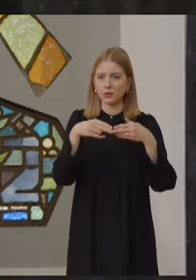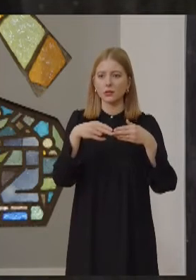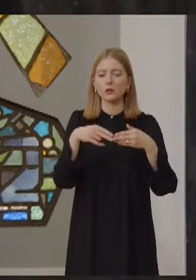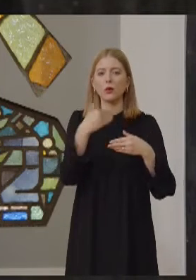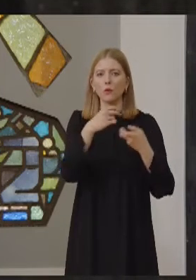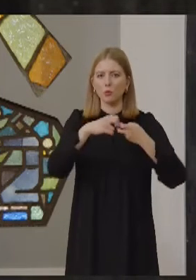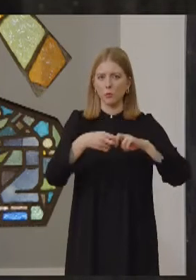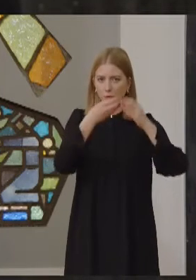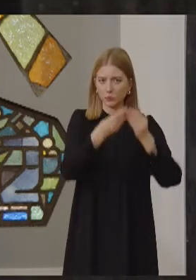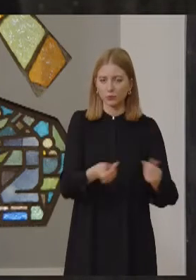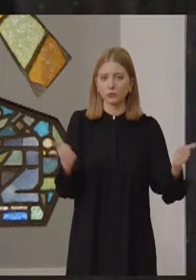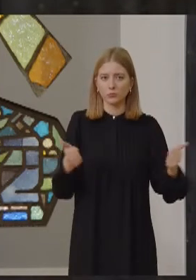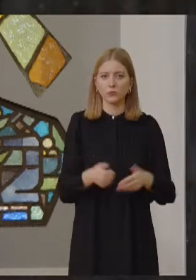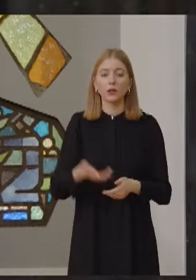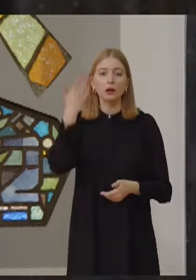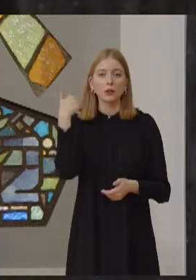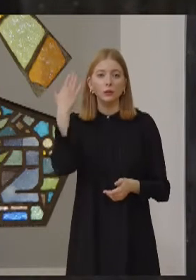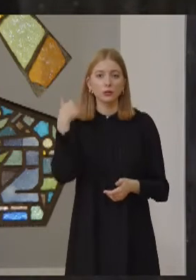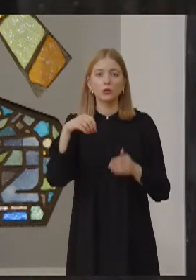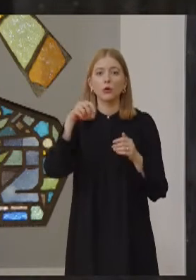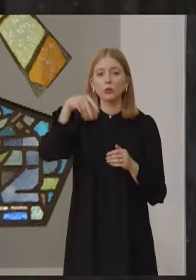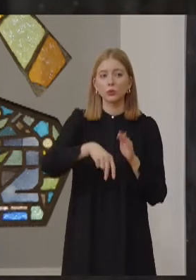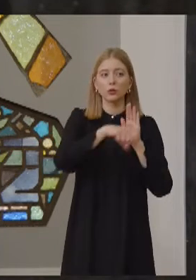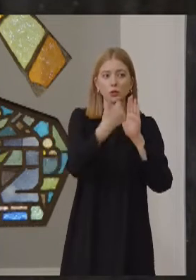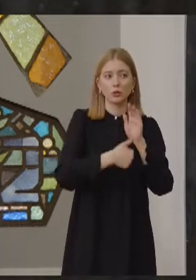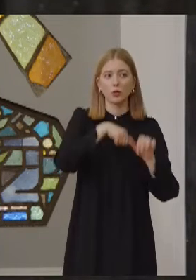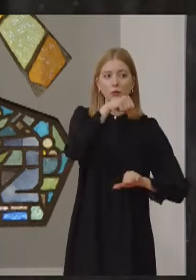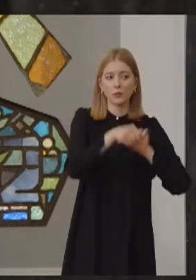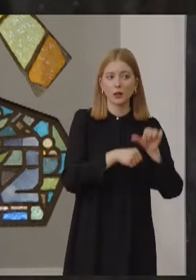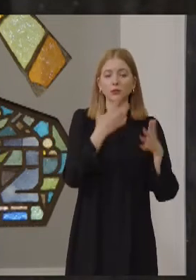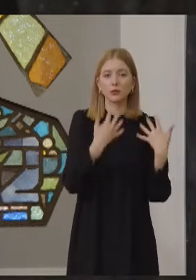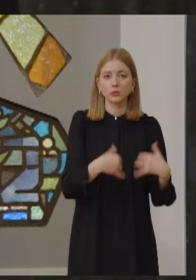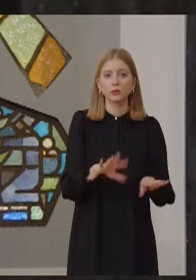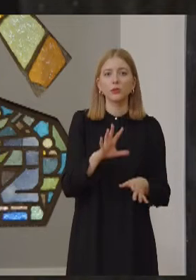for addressing this issue, and in